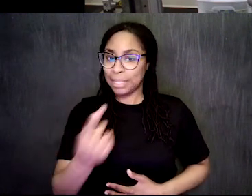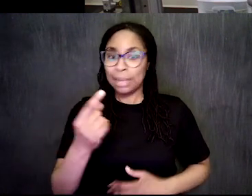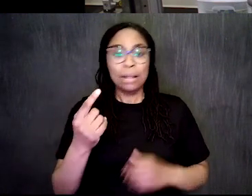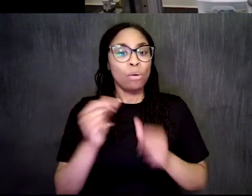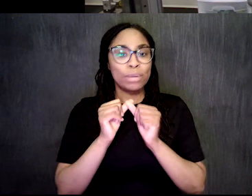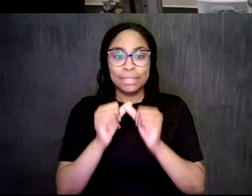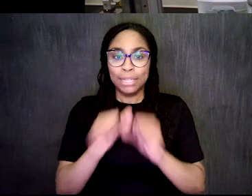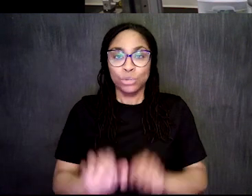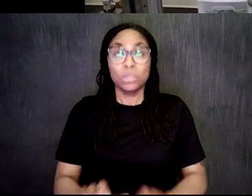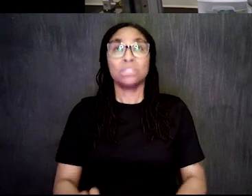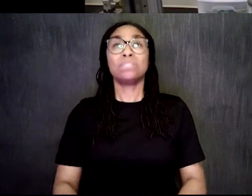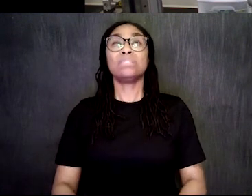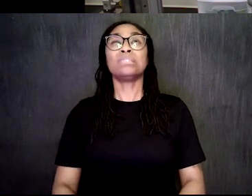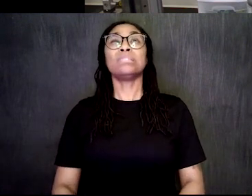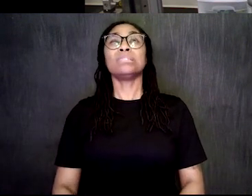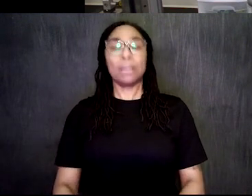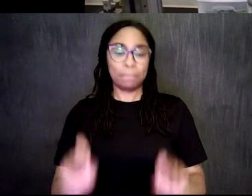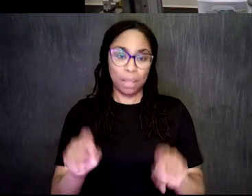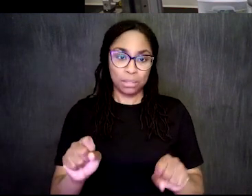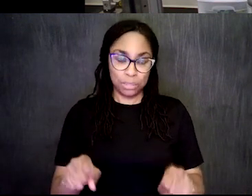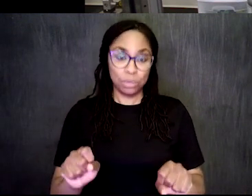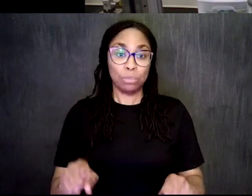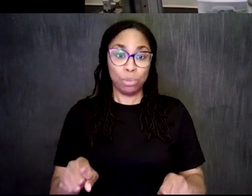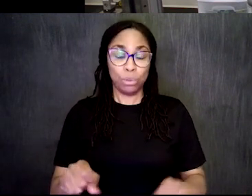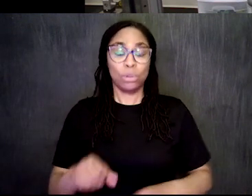2. Always keep pushing up. Breath in.